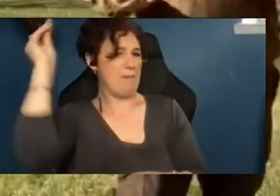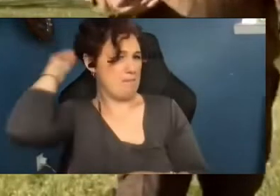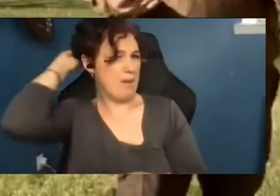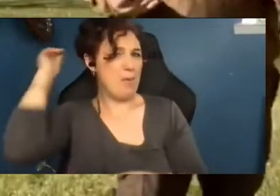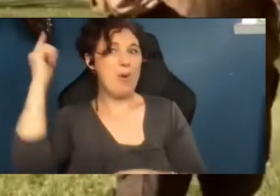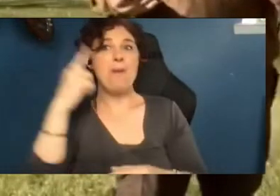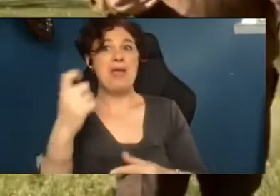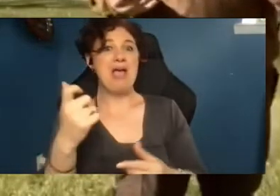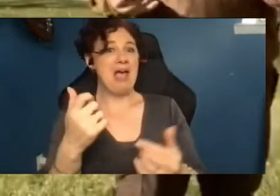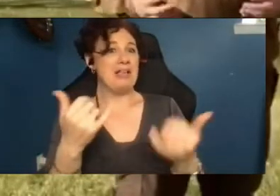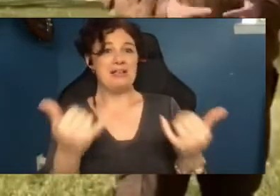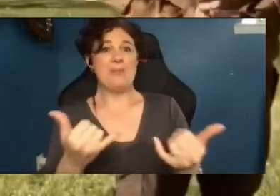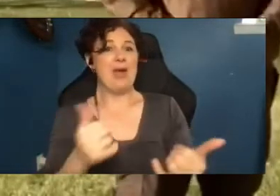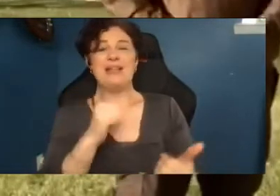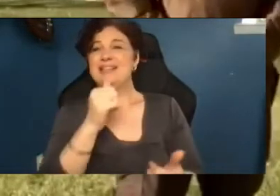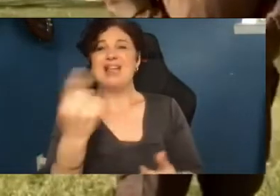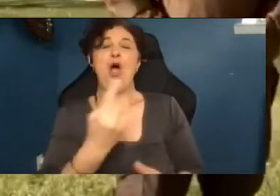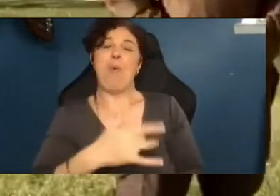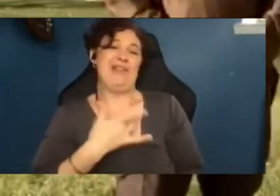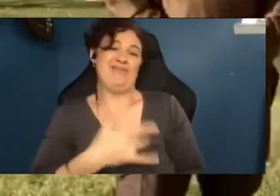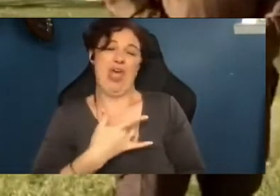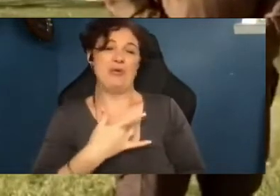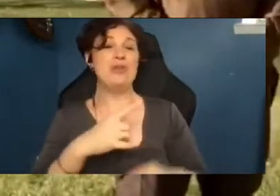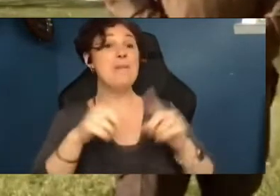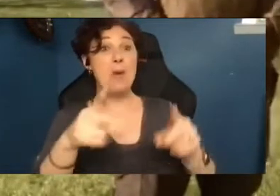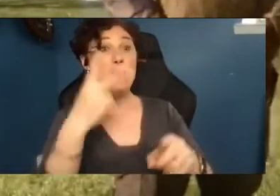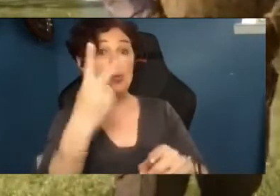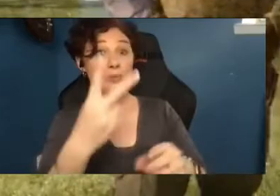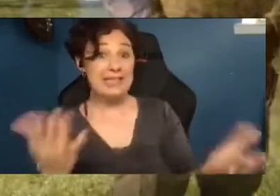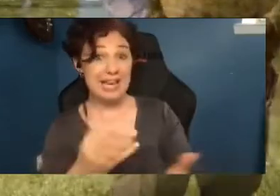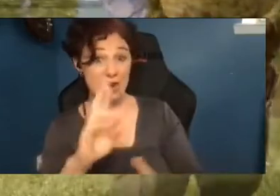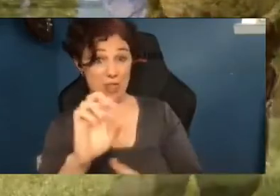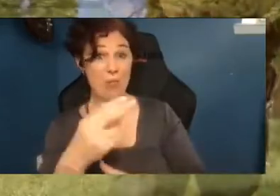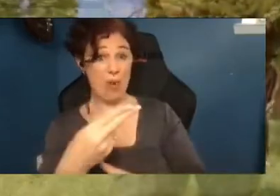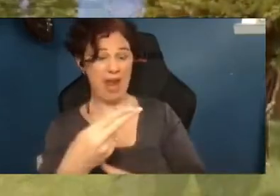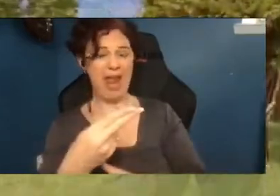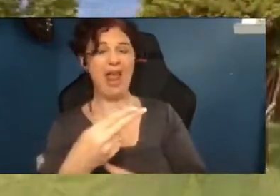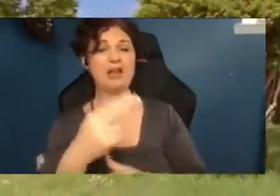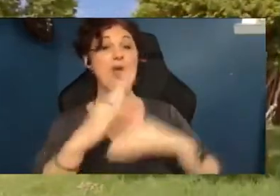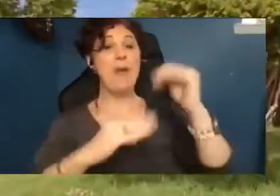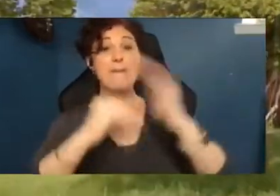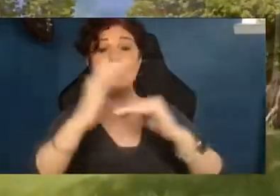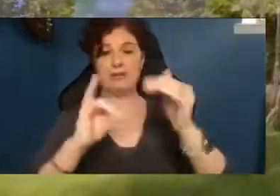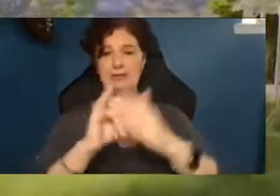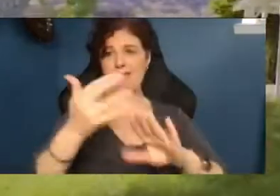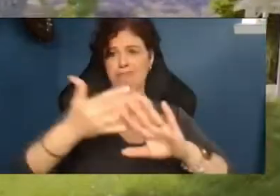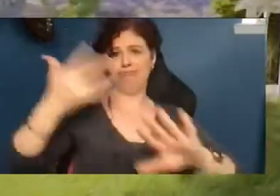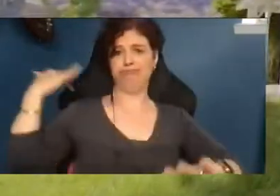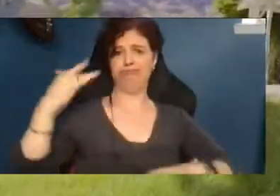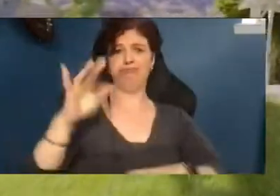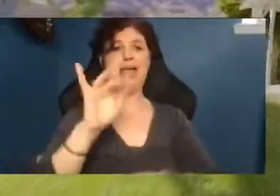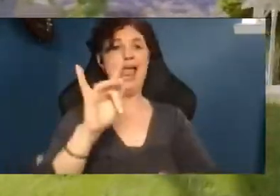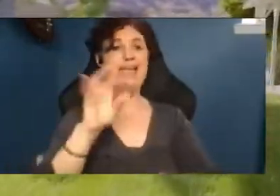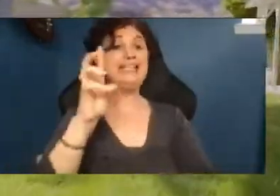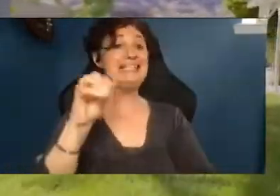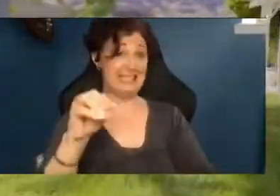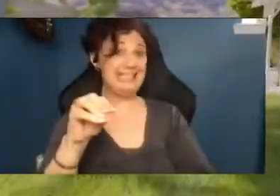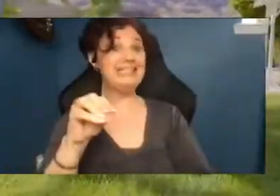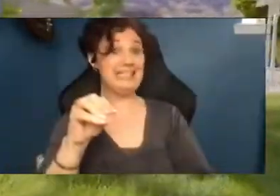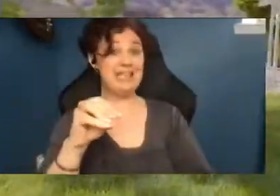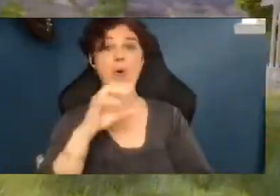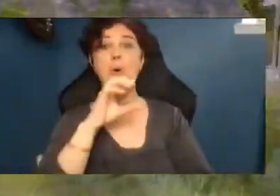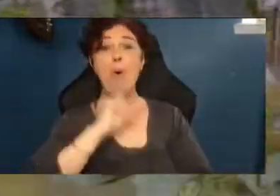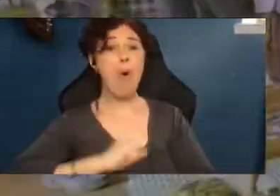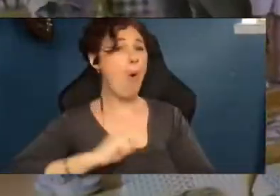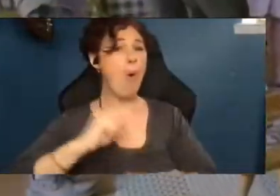the presence isn't always as felt. What you do see here at the ranch are buildings that date back to the 1860s. These are actually some of the